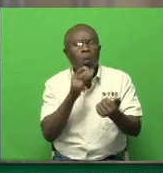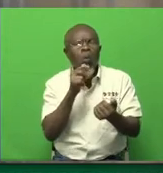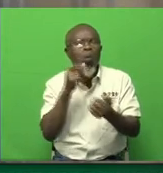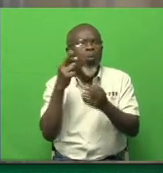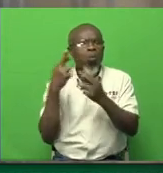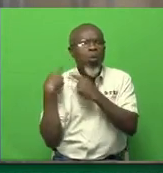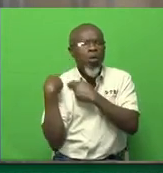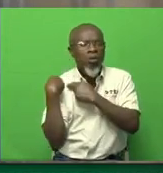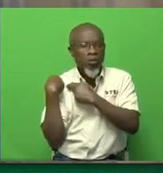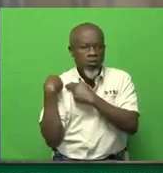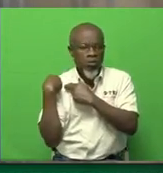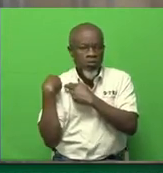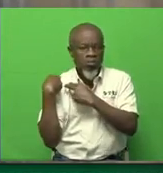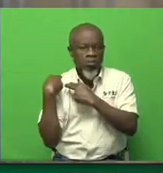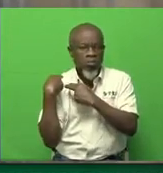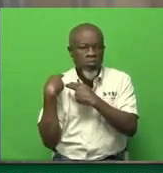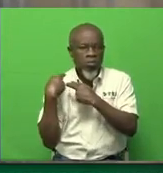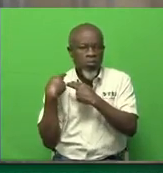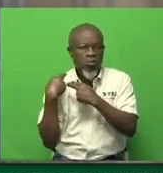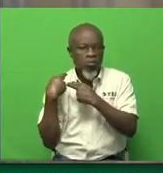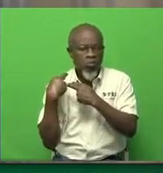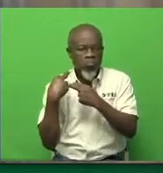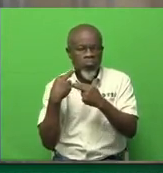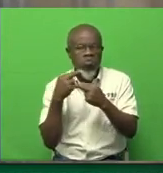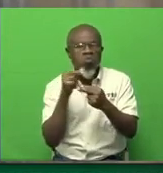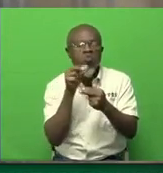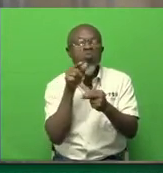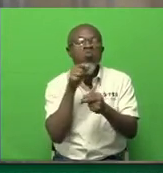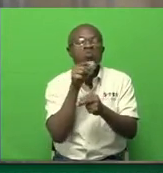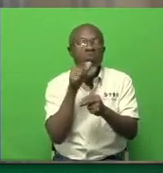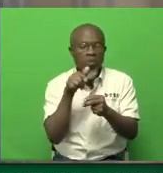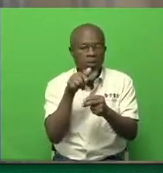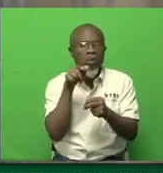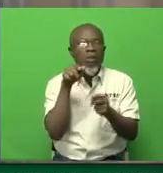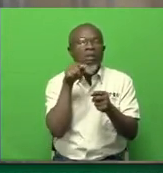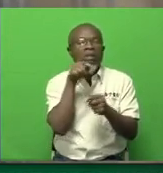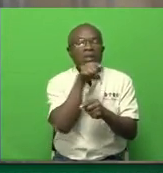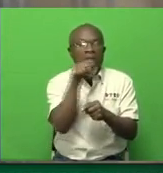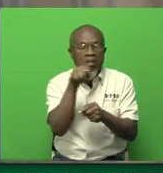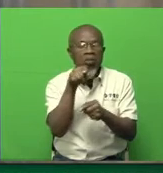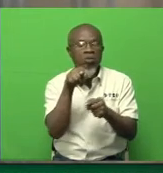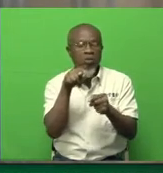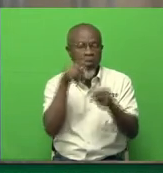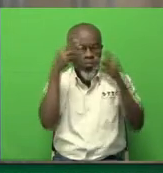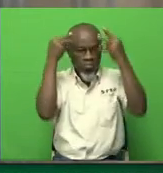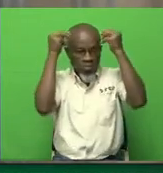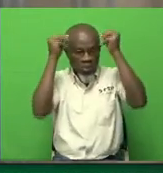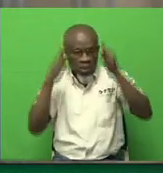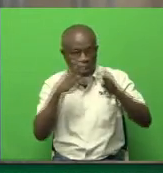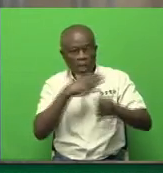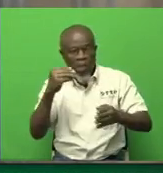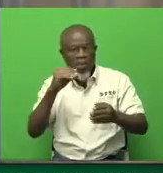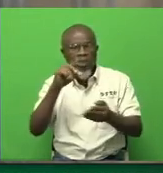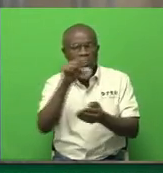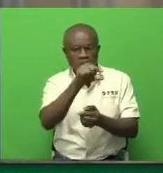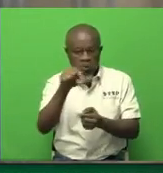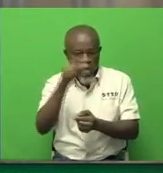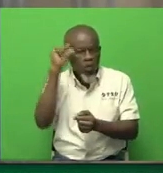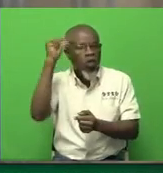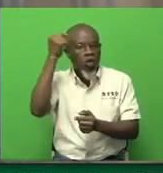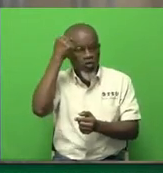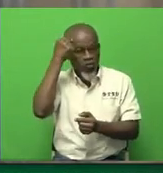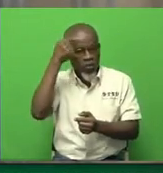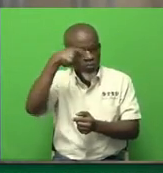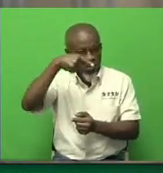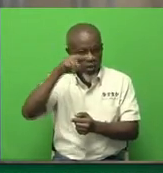substantial which lies squarely at the hands and feet of this Minister and his government while GDP